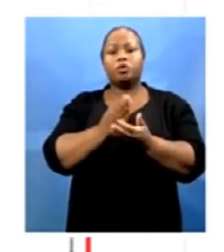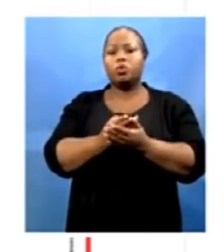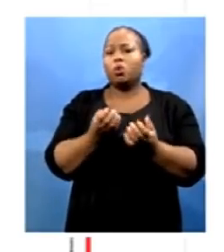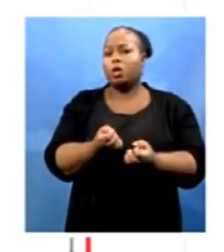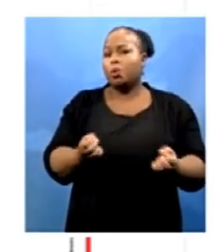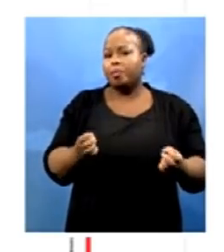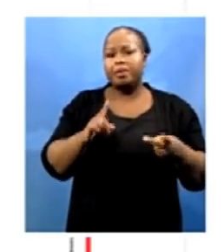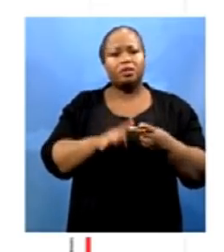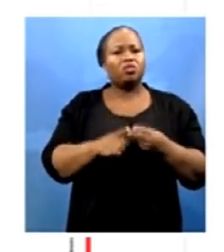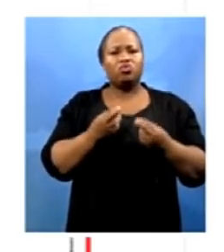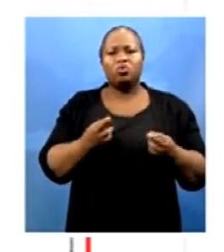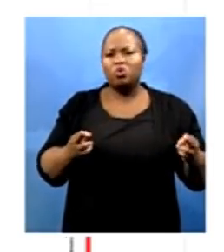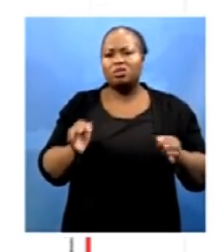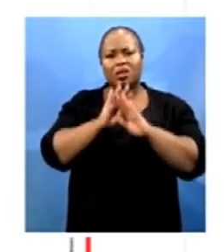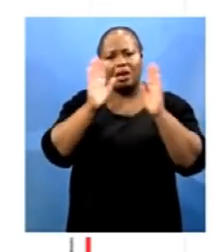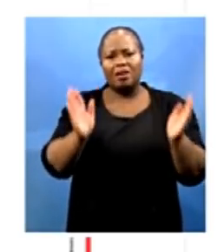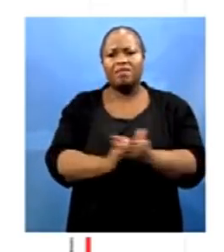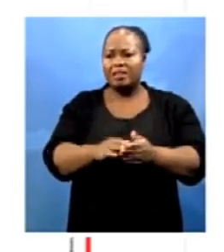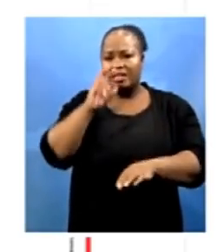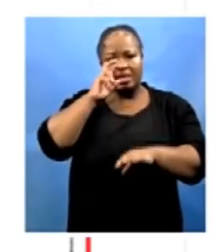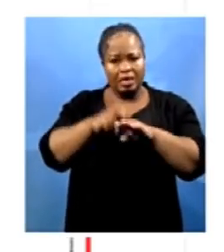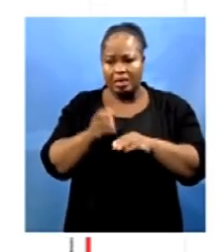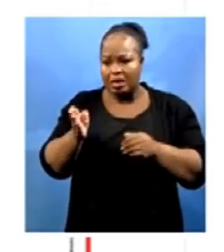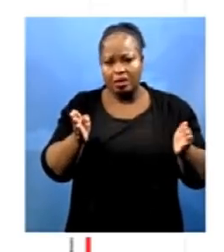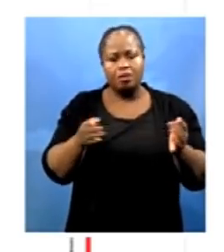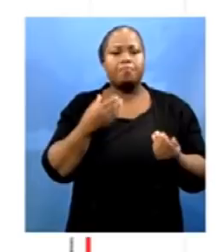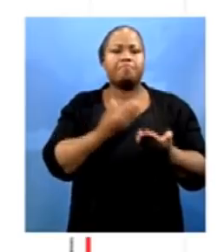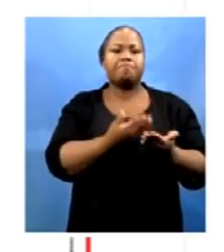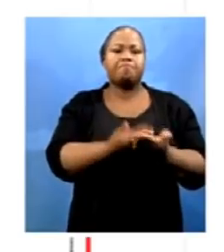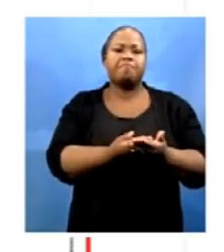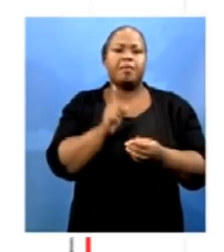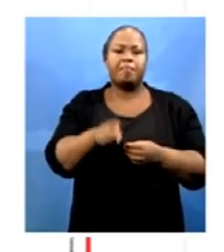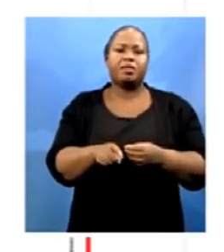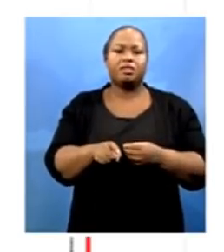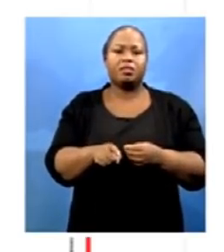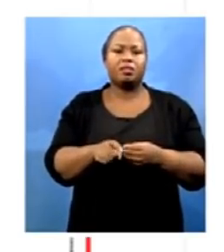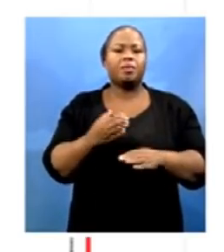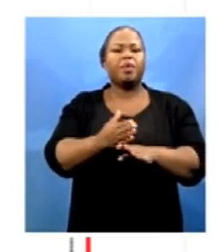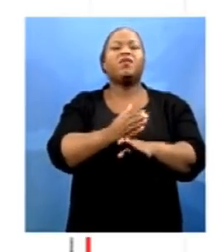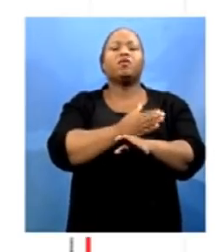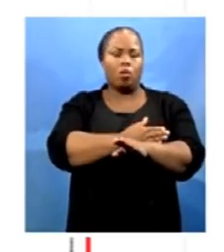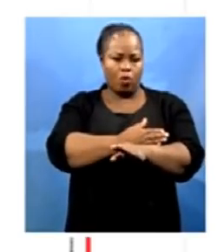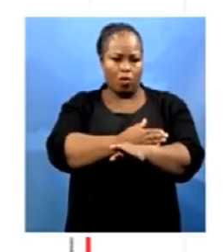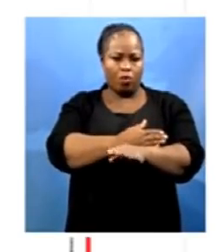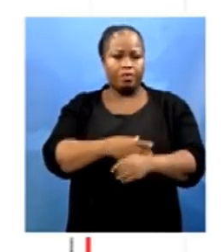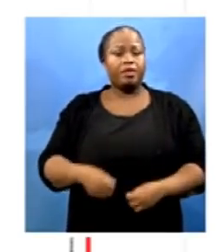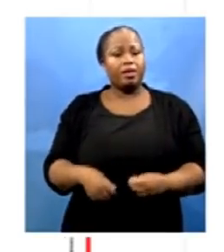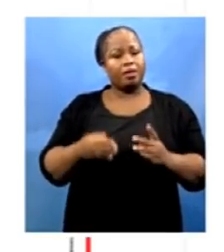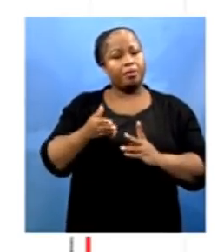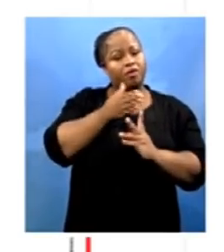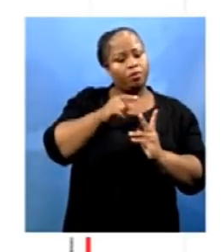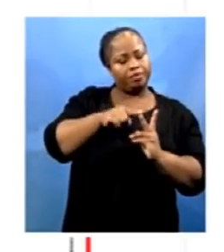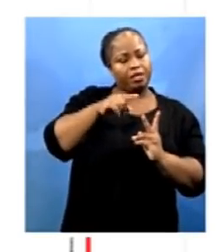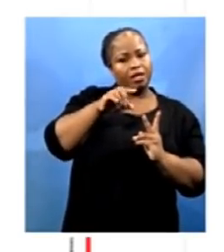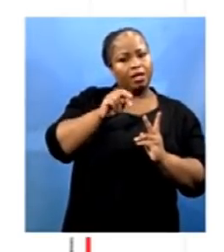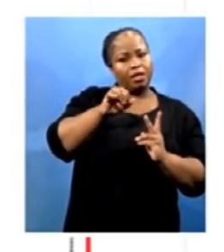required are available in the country when they're needed. As Nomkita said a little while ago, the Solidarity Fund